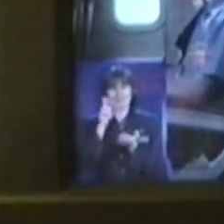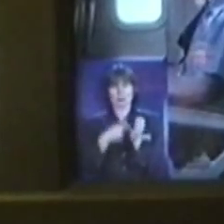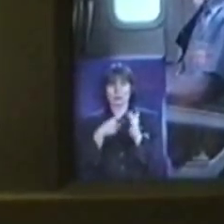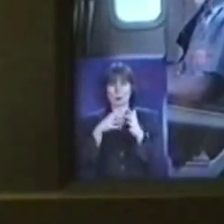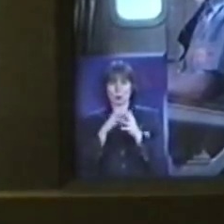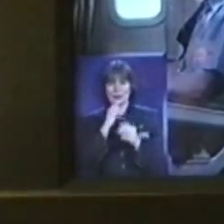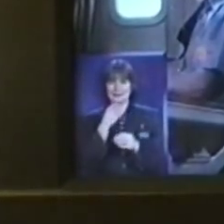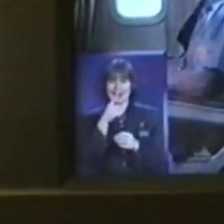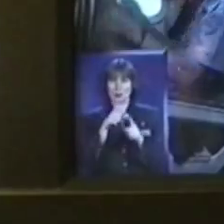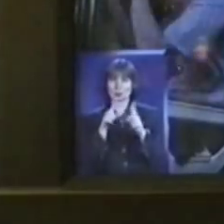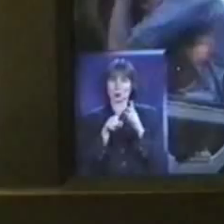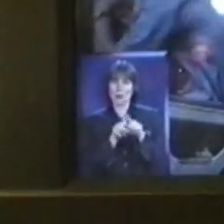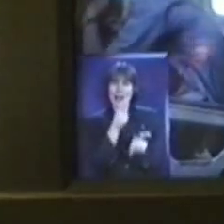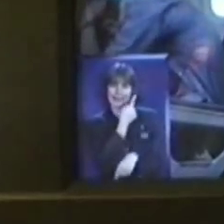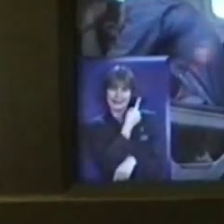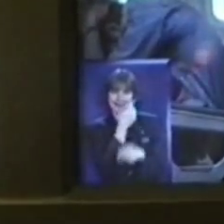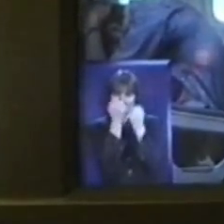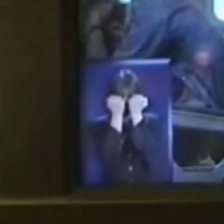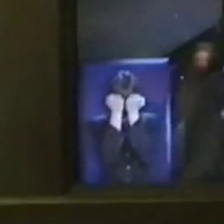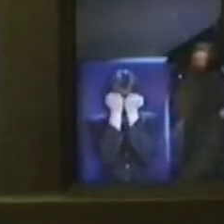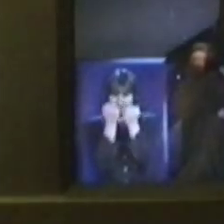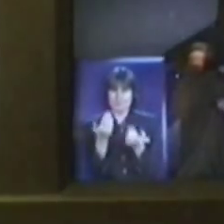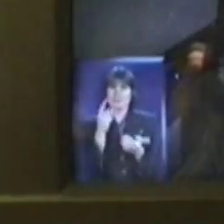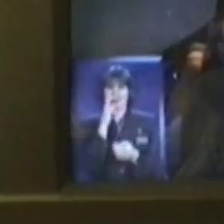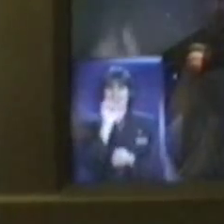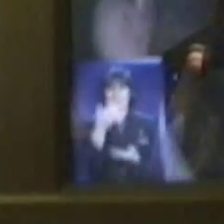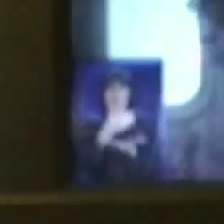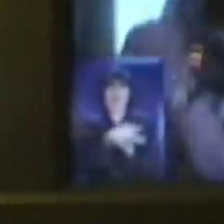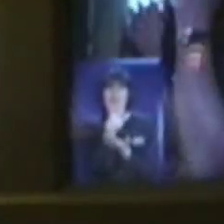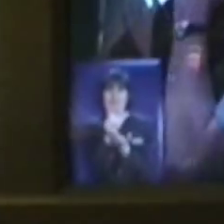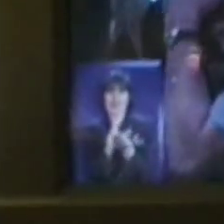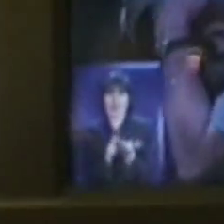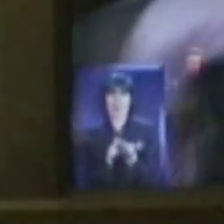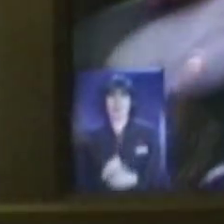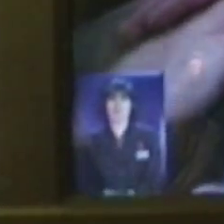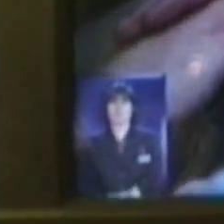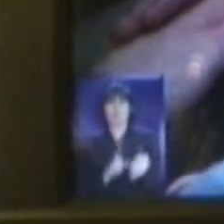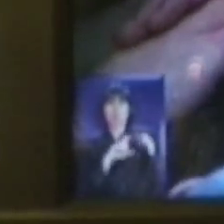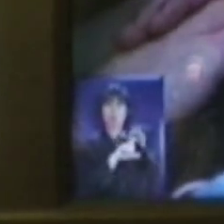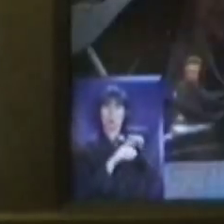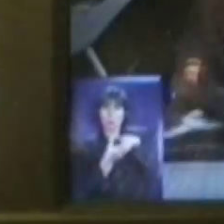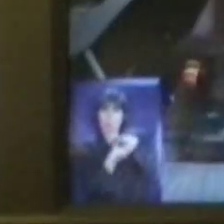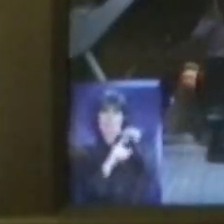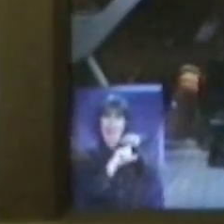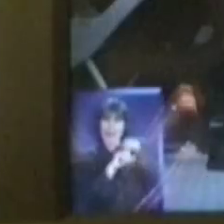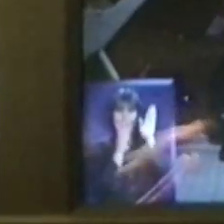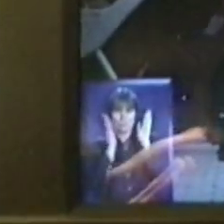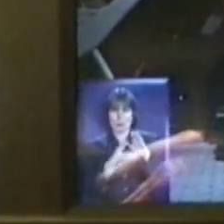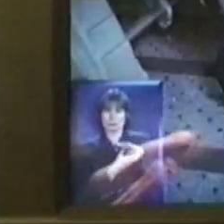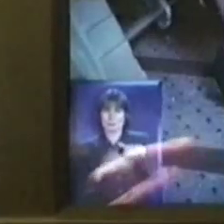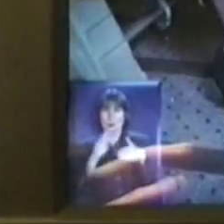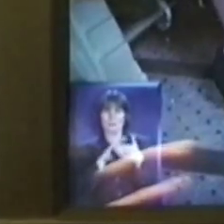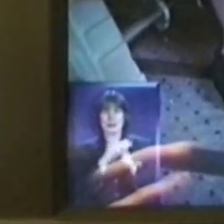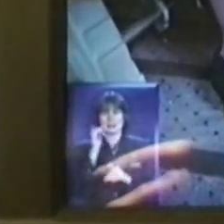In the unlikely event of the aircraft having to make an emergency landing, you'll be told to take this protective brace position, which is shown on your safety